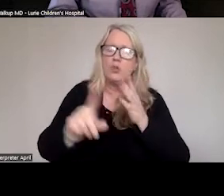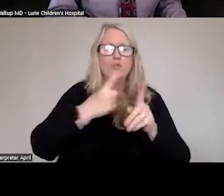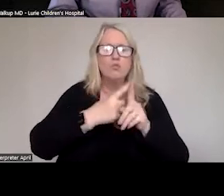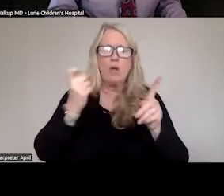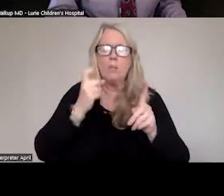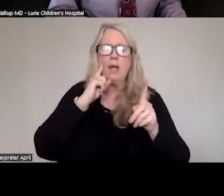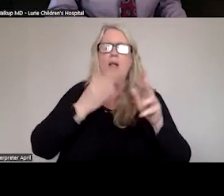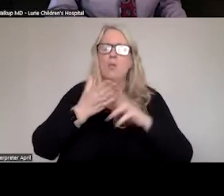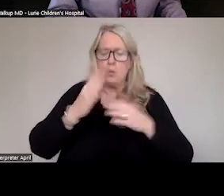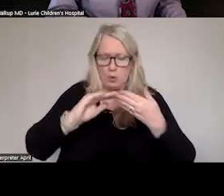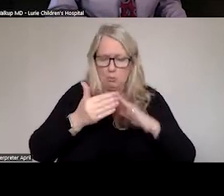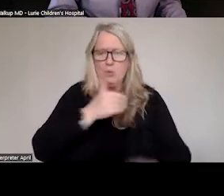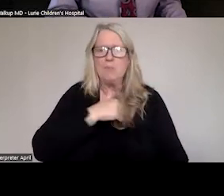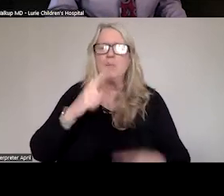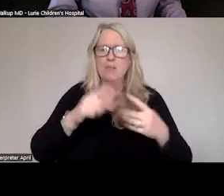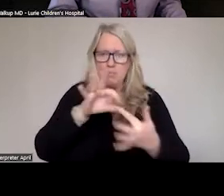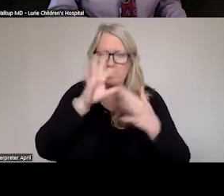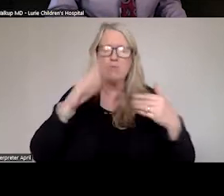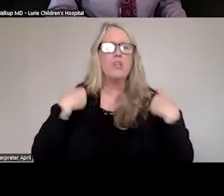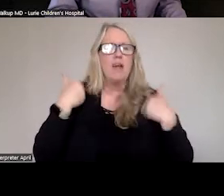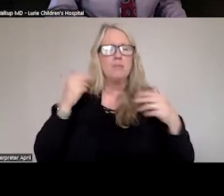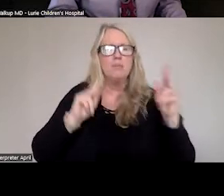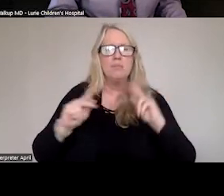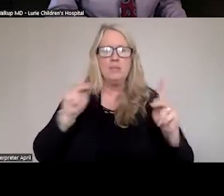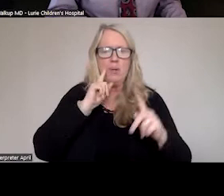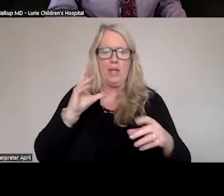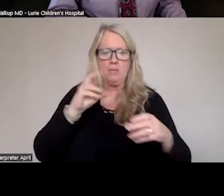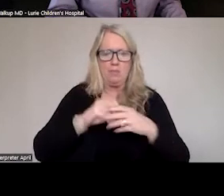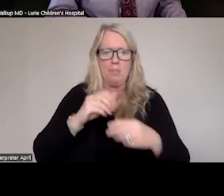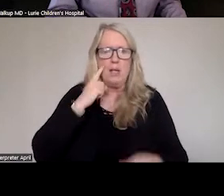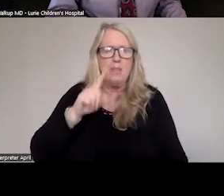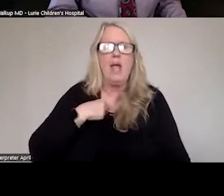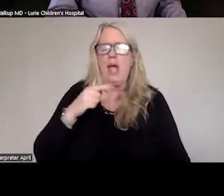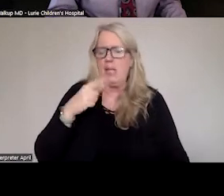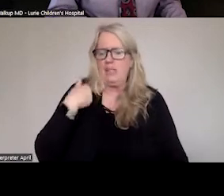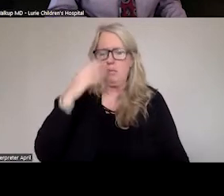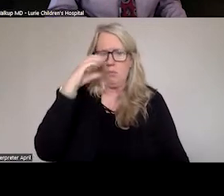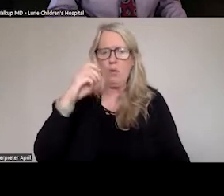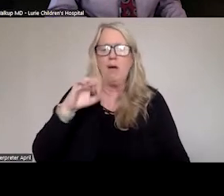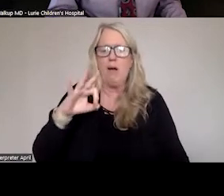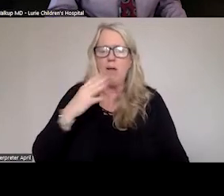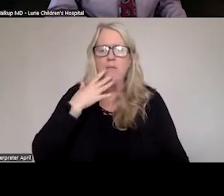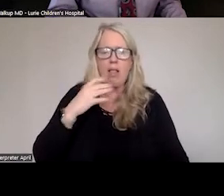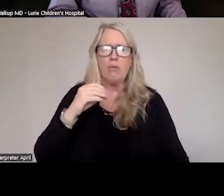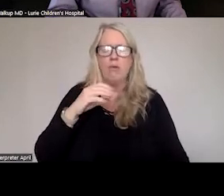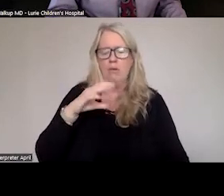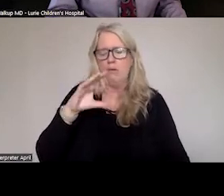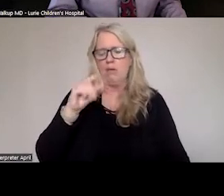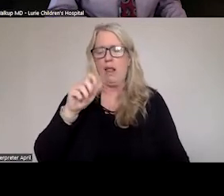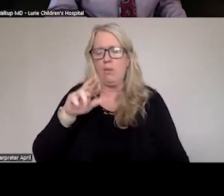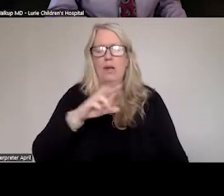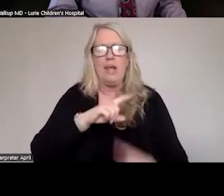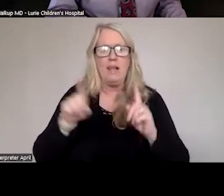the community members, particularly young people. In this one, it was boys and young men of color. So they really do an extensive process